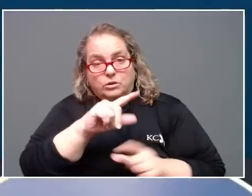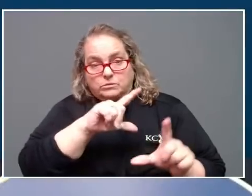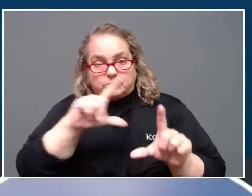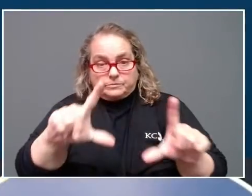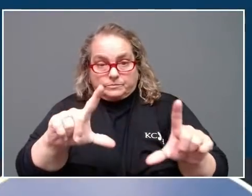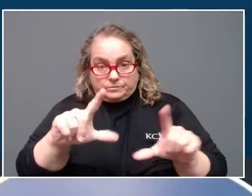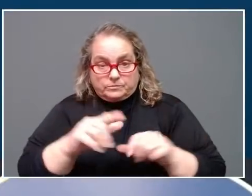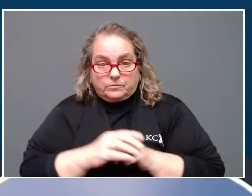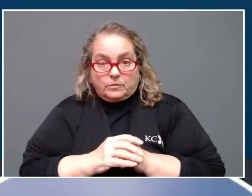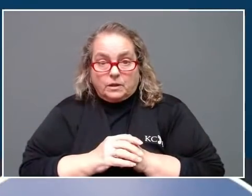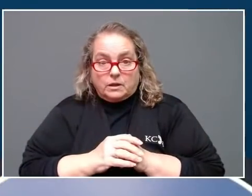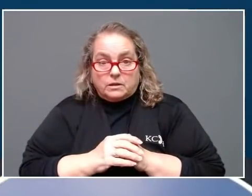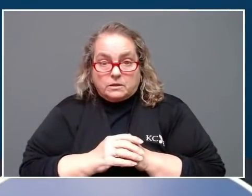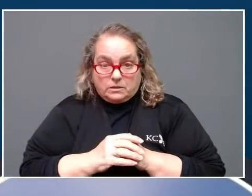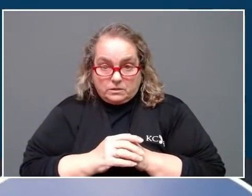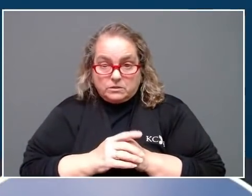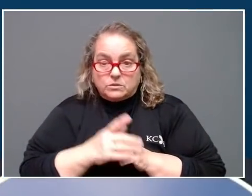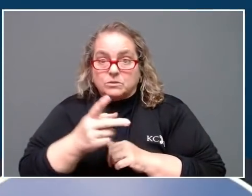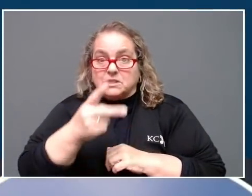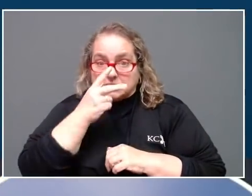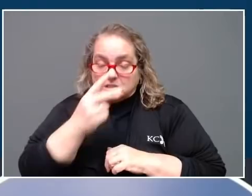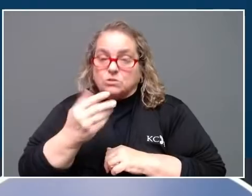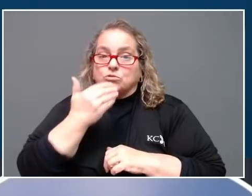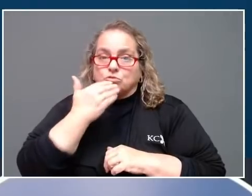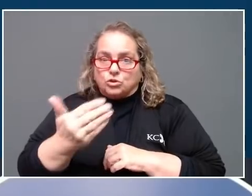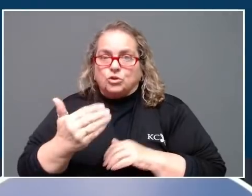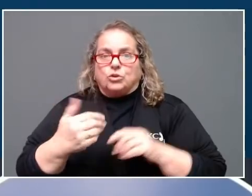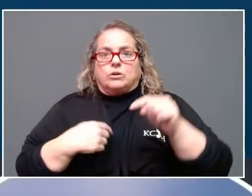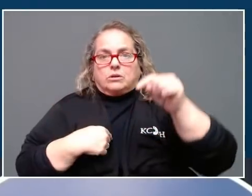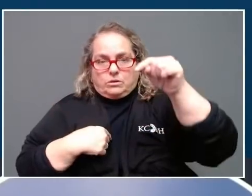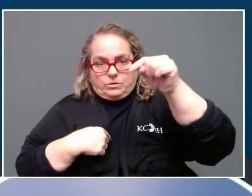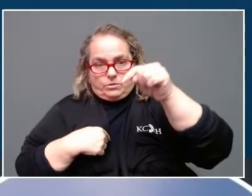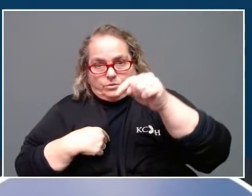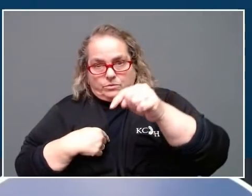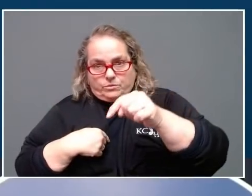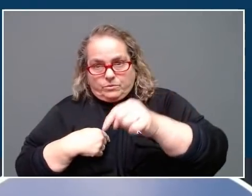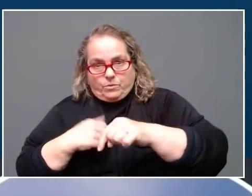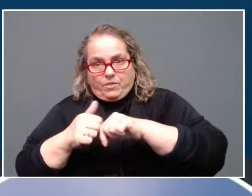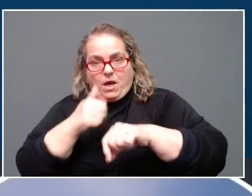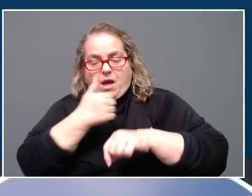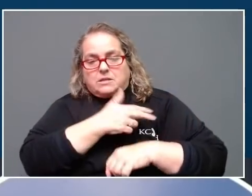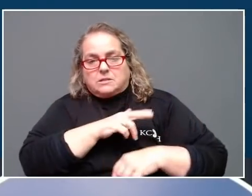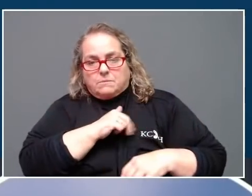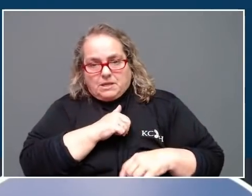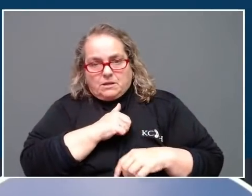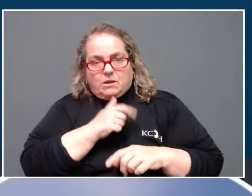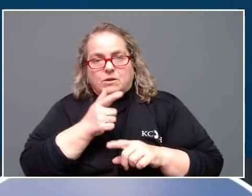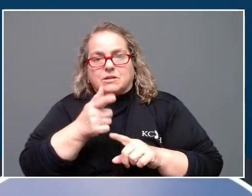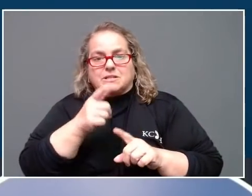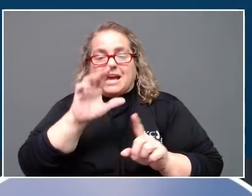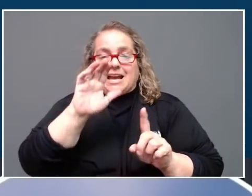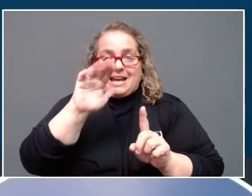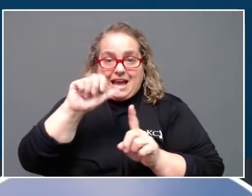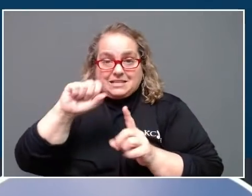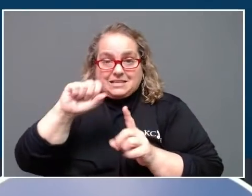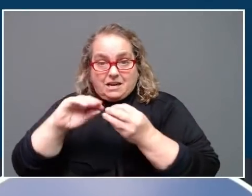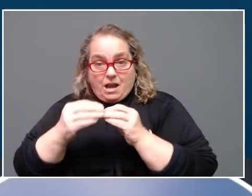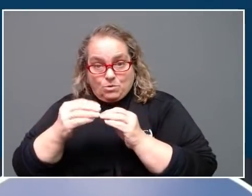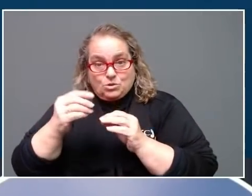that one, a good downward decline, trailing a little bit the case decline, which is